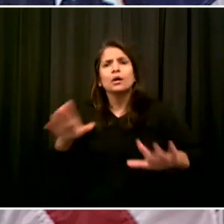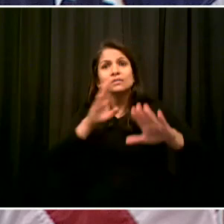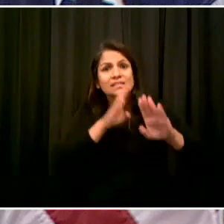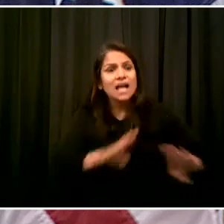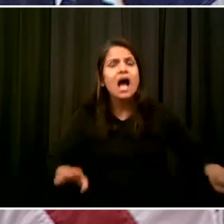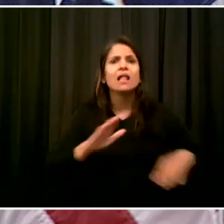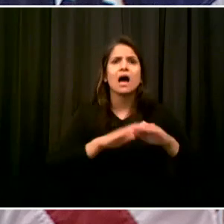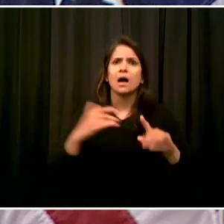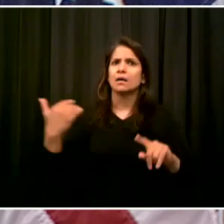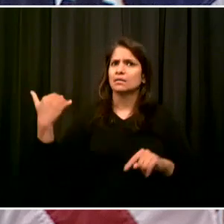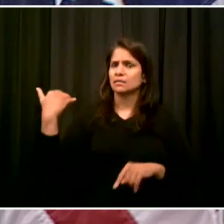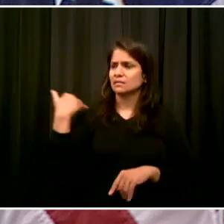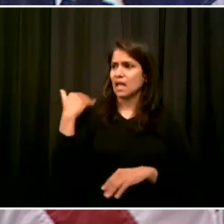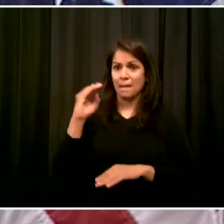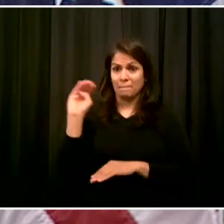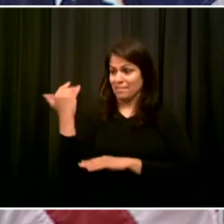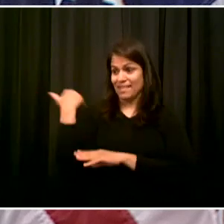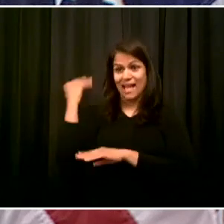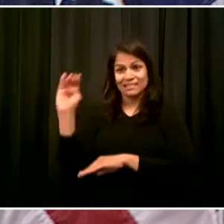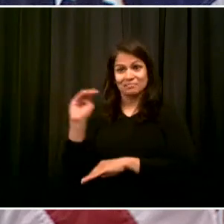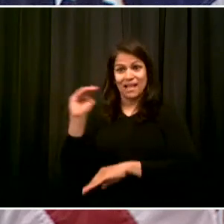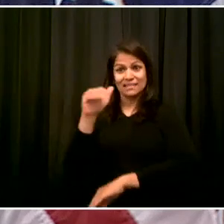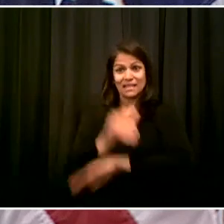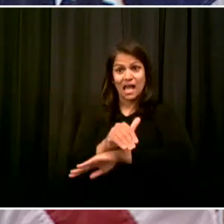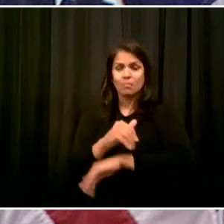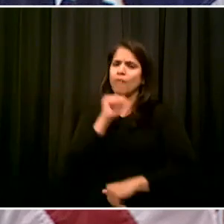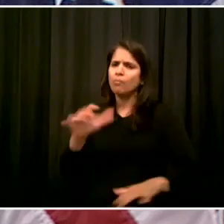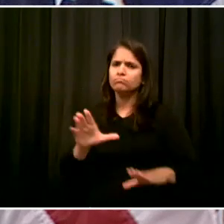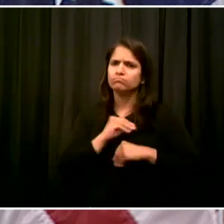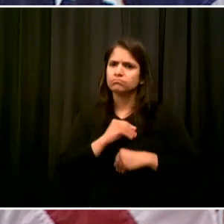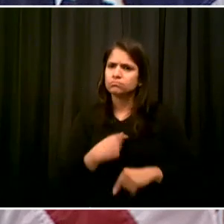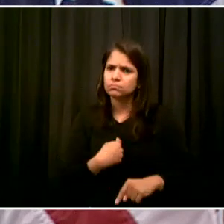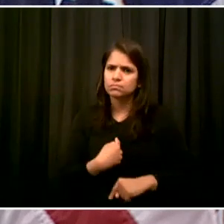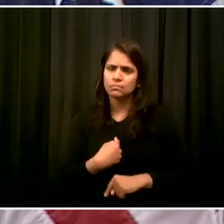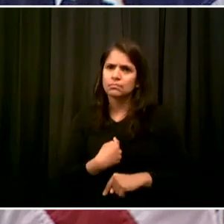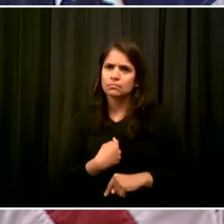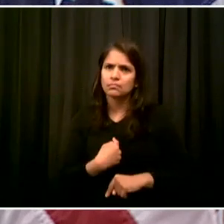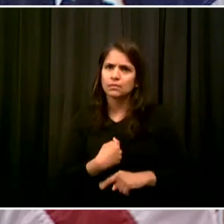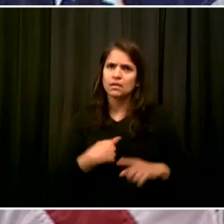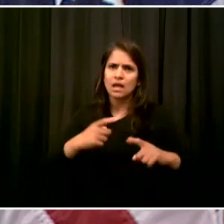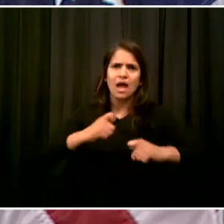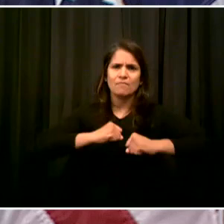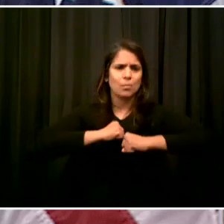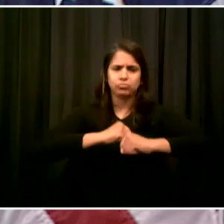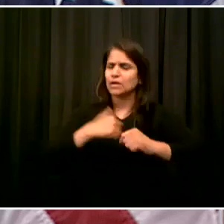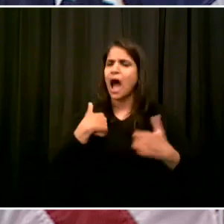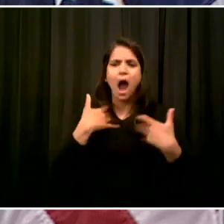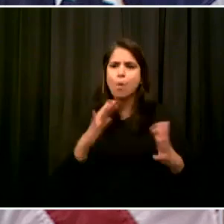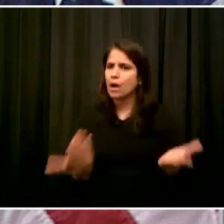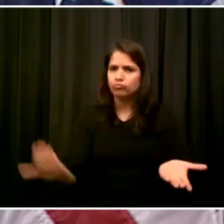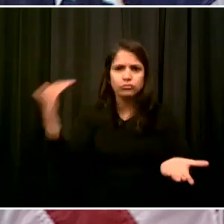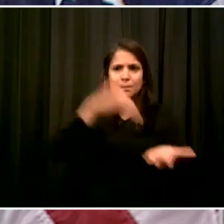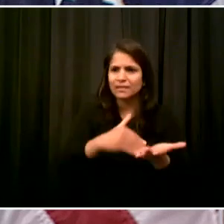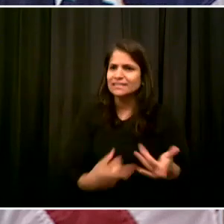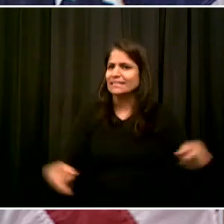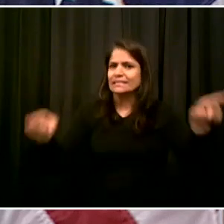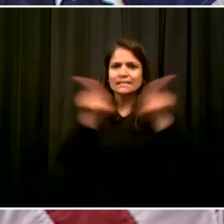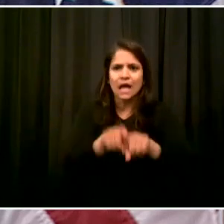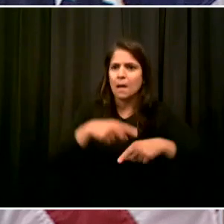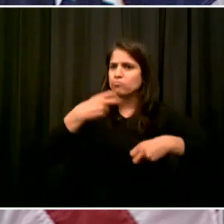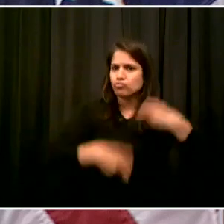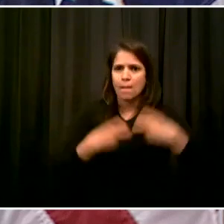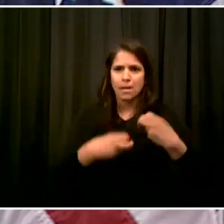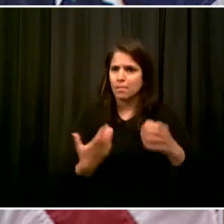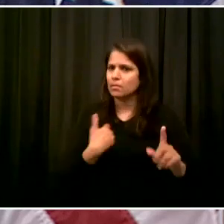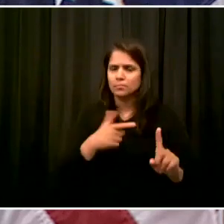last night was an overwhelmingly peaceful city. And we're talking about 3 more nights to go, which is not a long time in the scheme of things. And all our attention